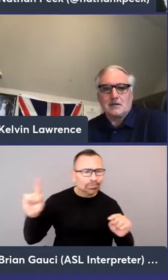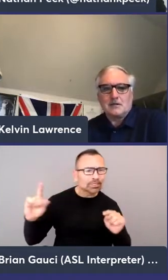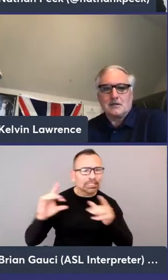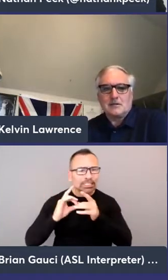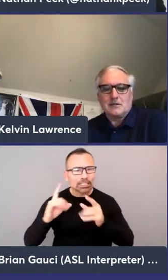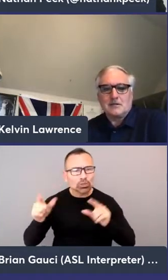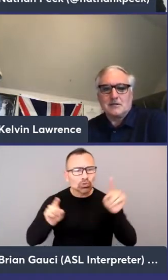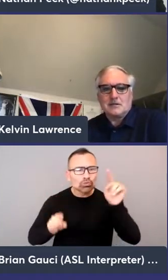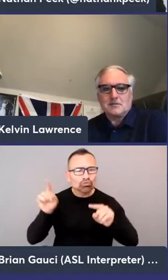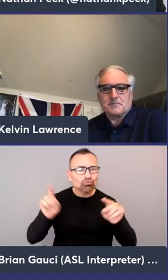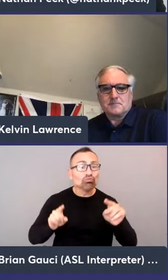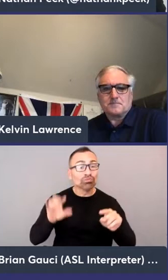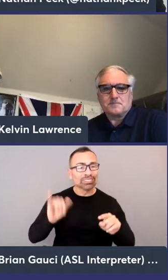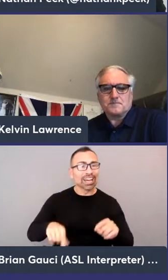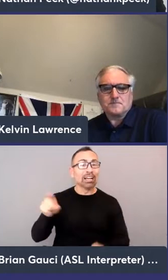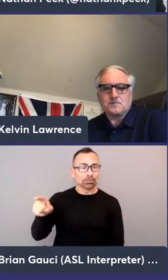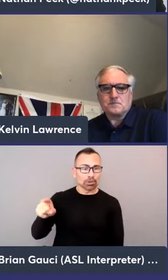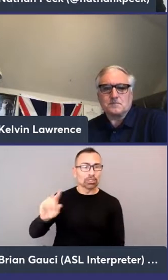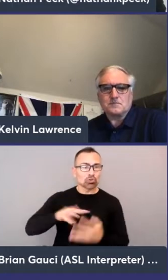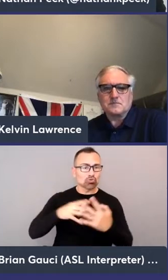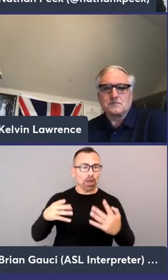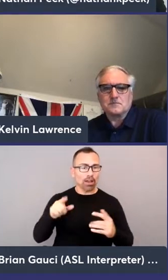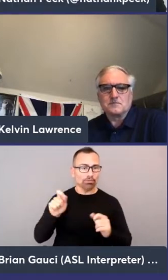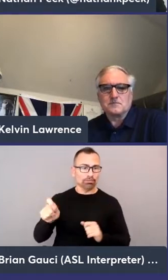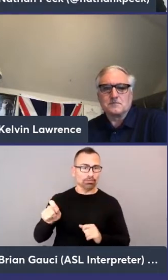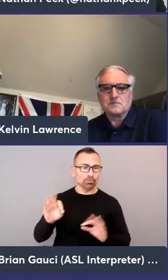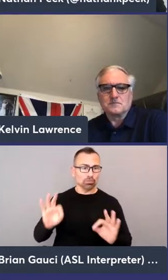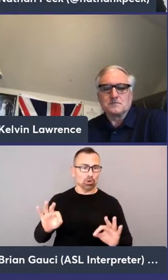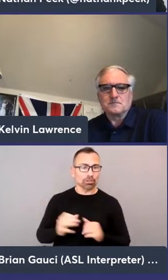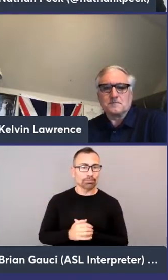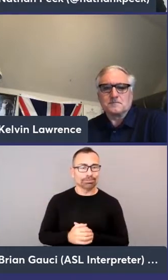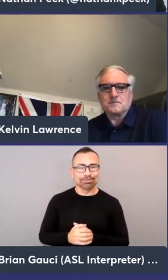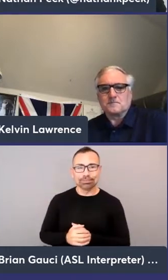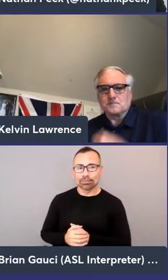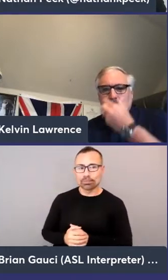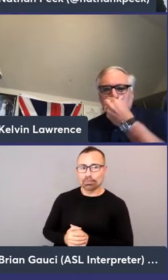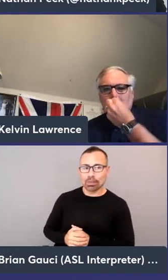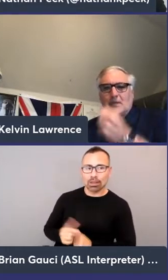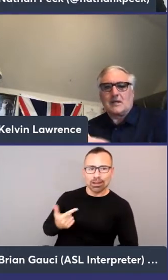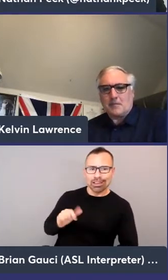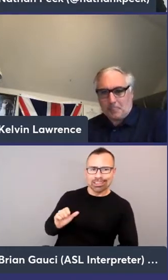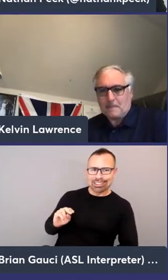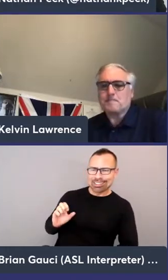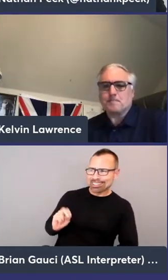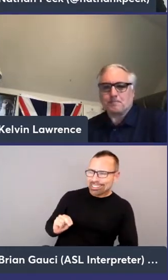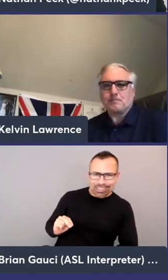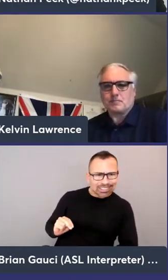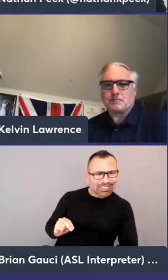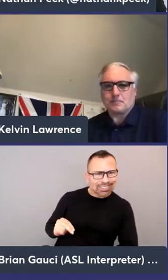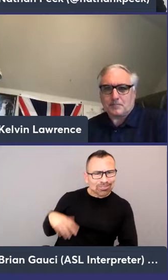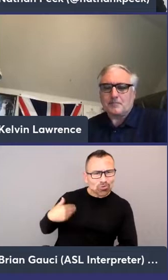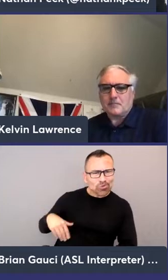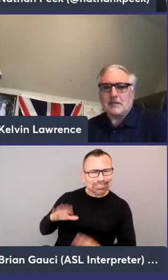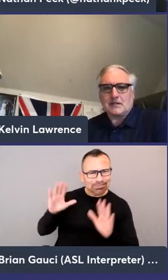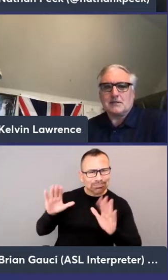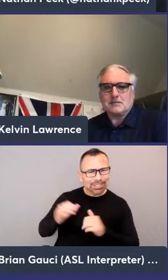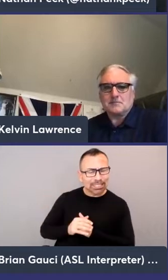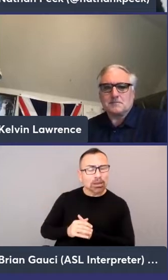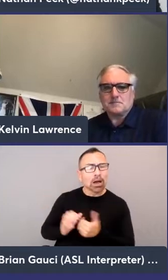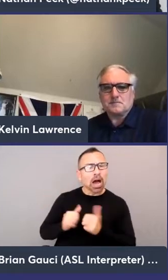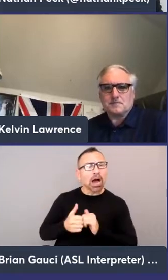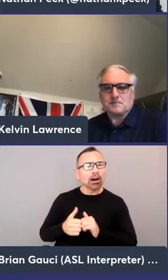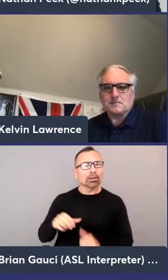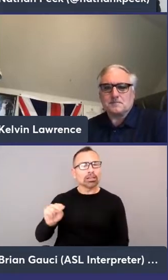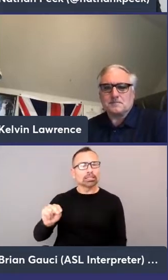That's amazing. So how does Neptune Serverless apply to this? Because you mentioned that it will